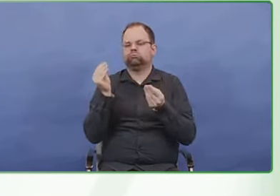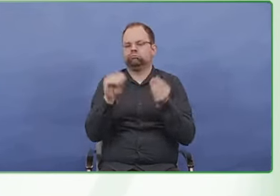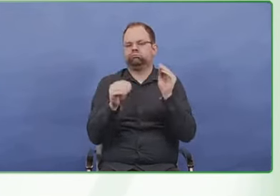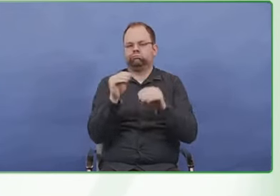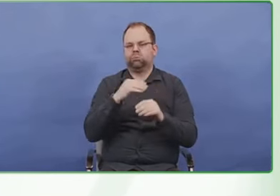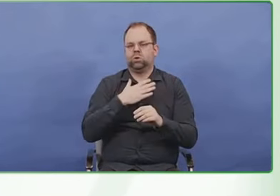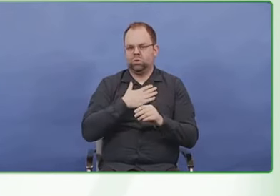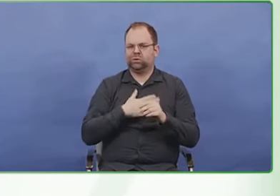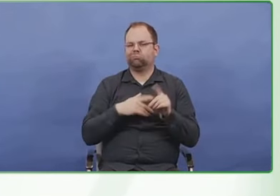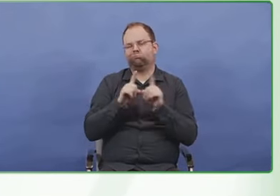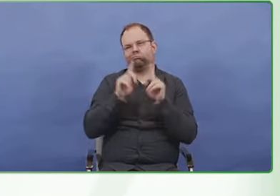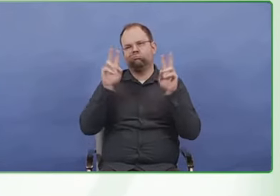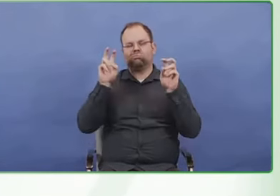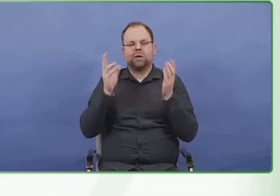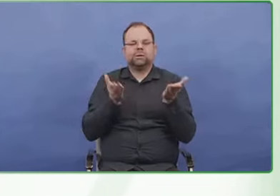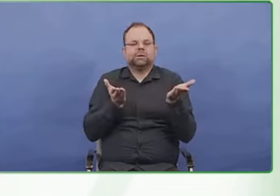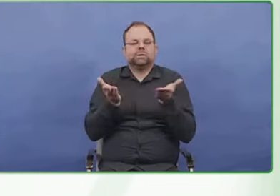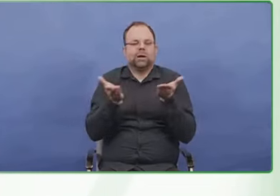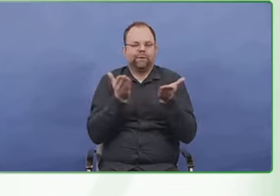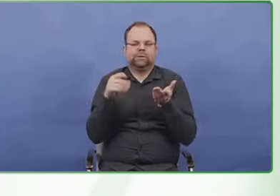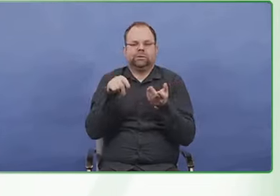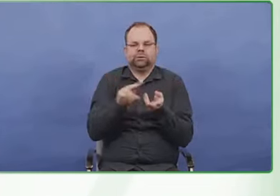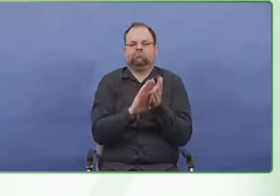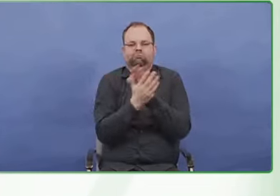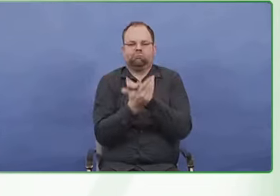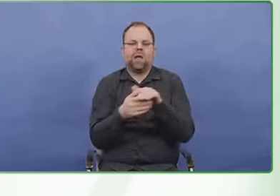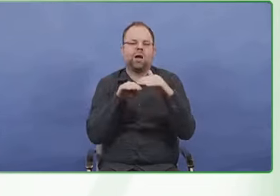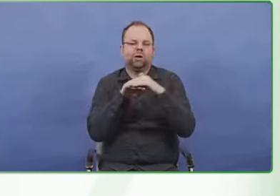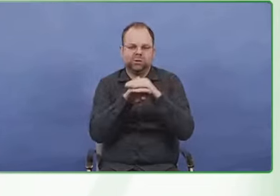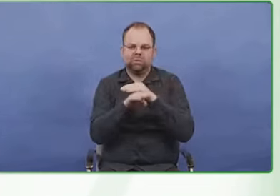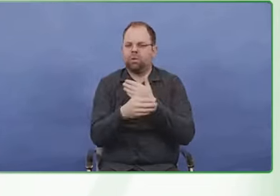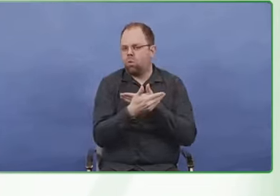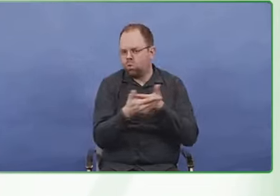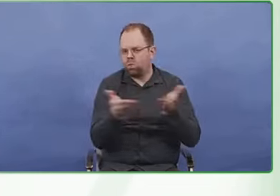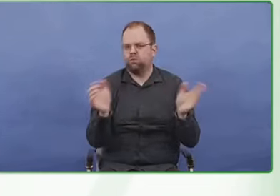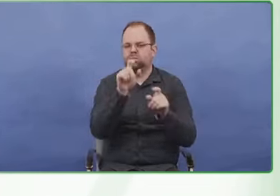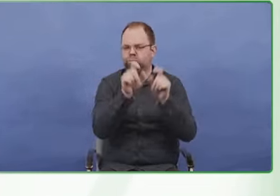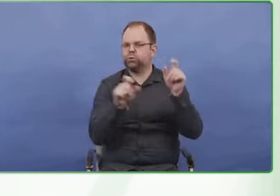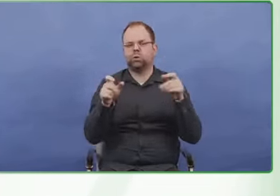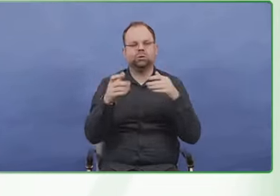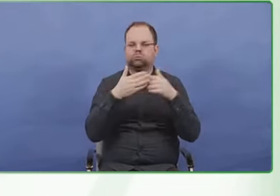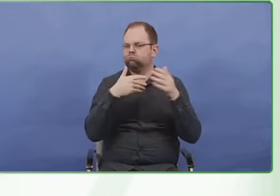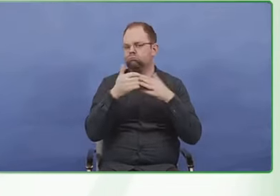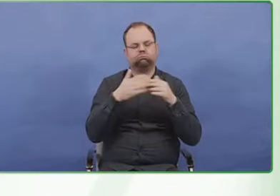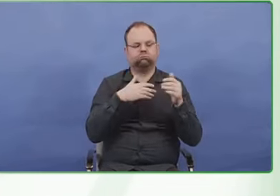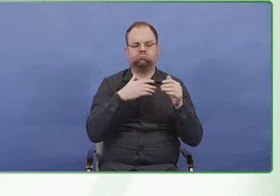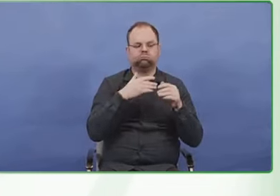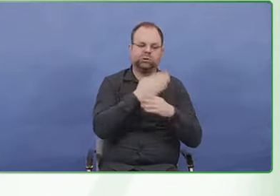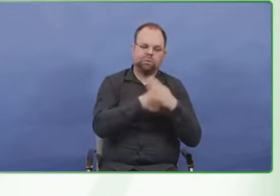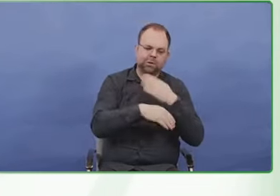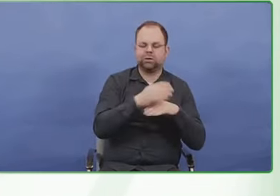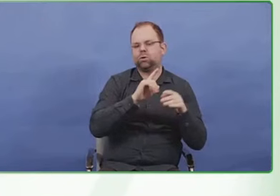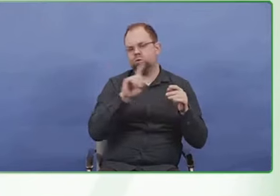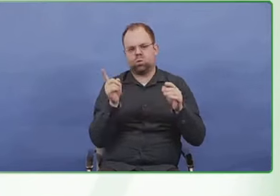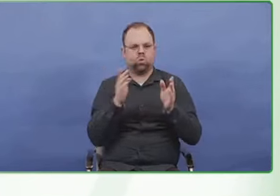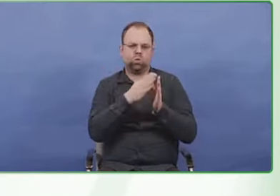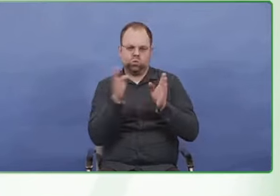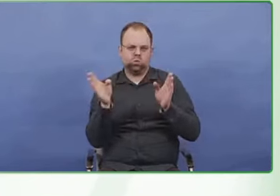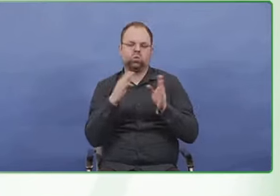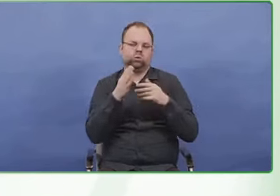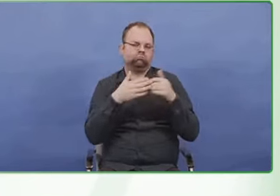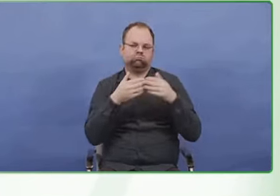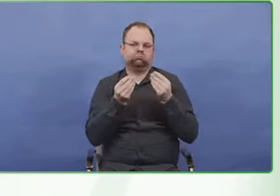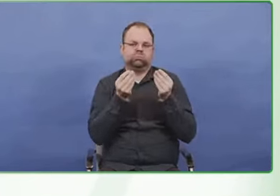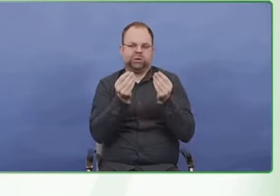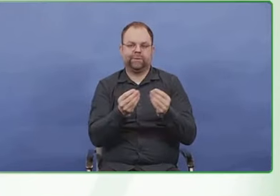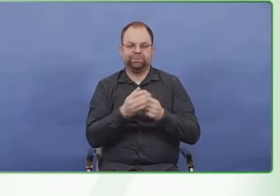this field. Also providing adequate financial resources to ensure the provision of sexual and reproductive